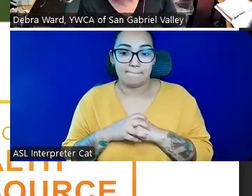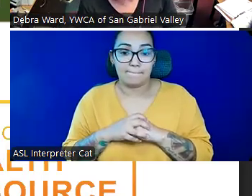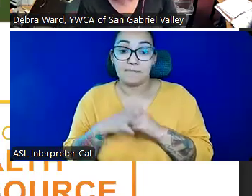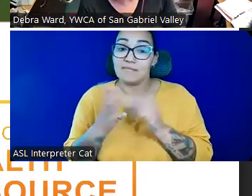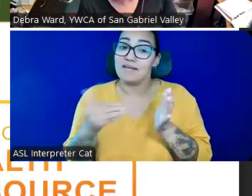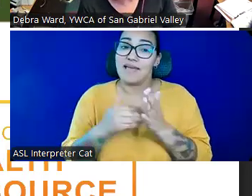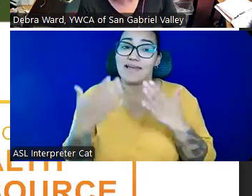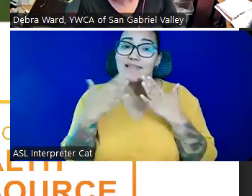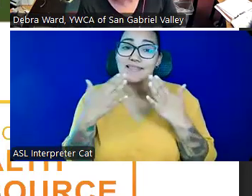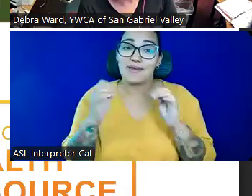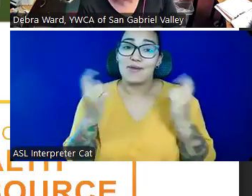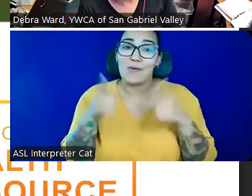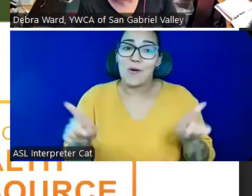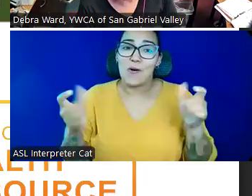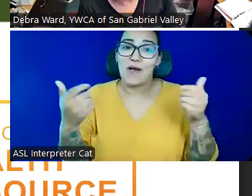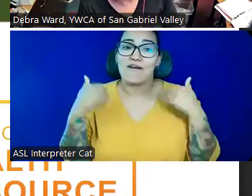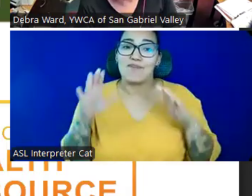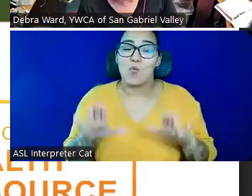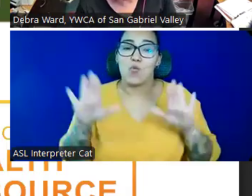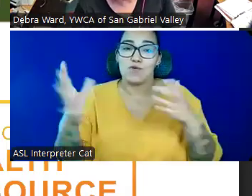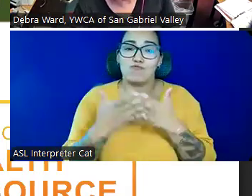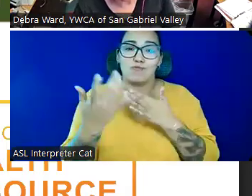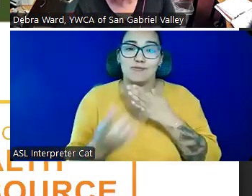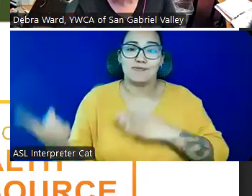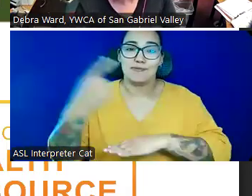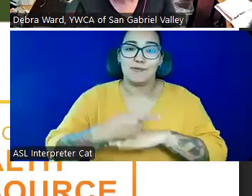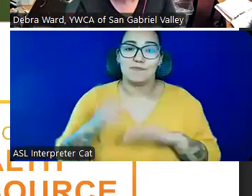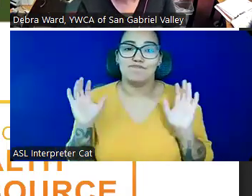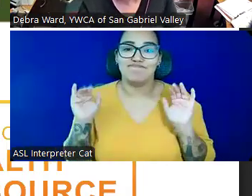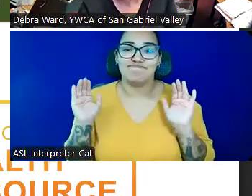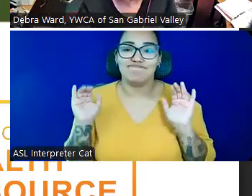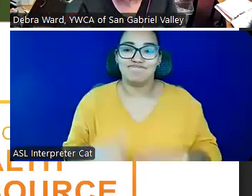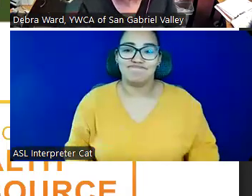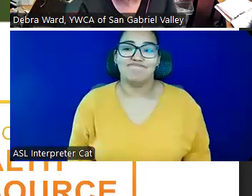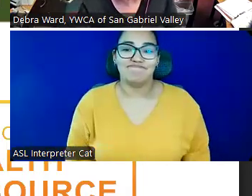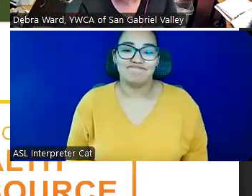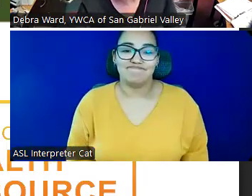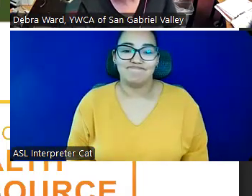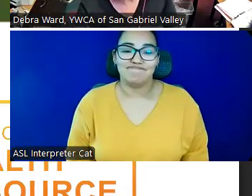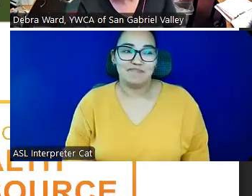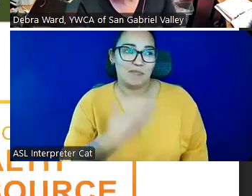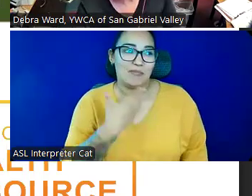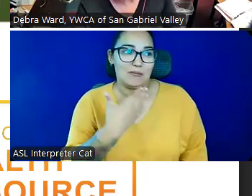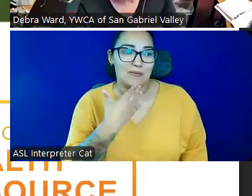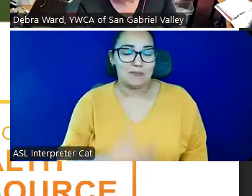Again, thank you all so much and have a wonderful rest of your day. Thank you.